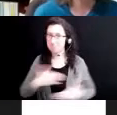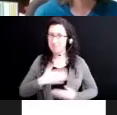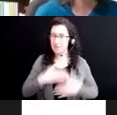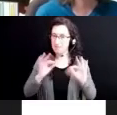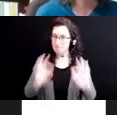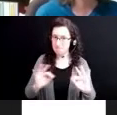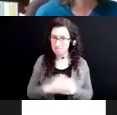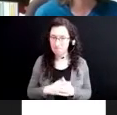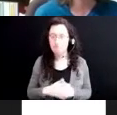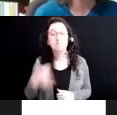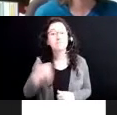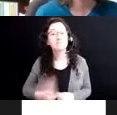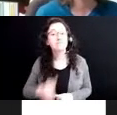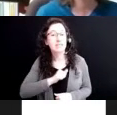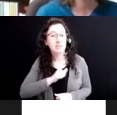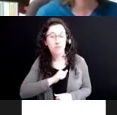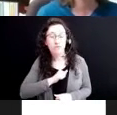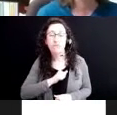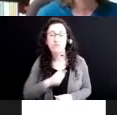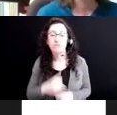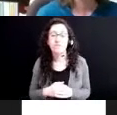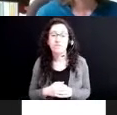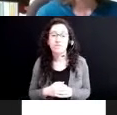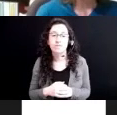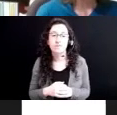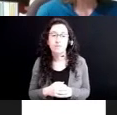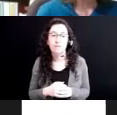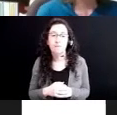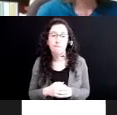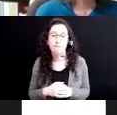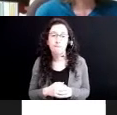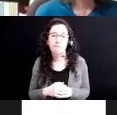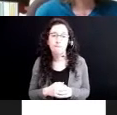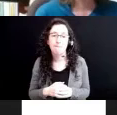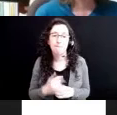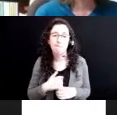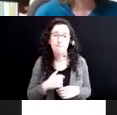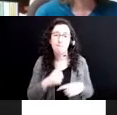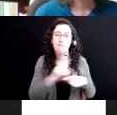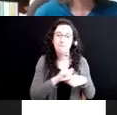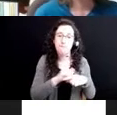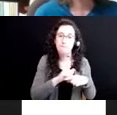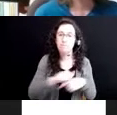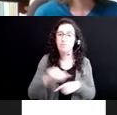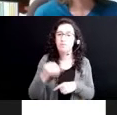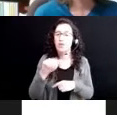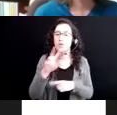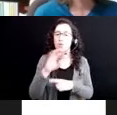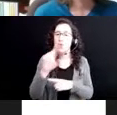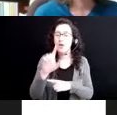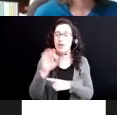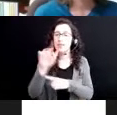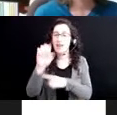So just a little bit about myself. I'm um, trained wildlife biologist. I've worked for